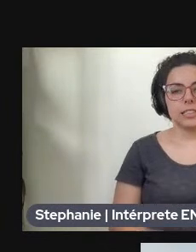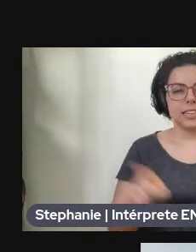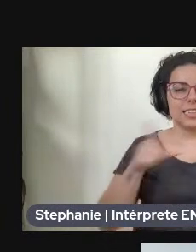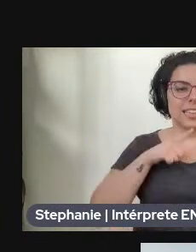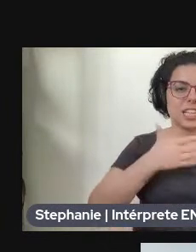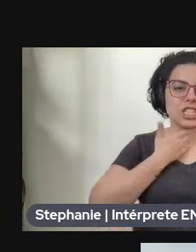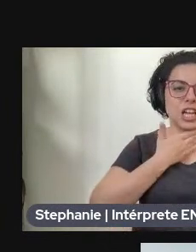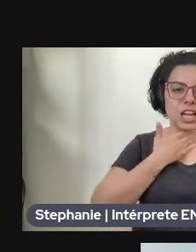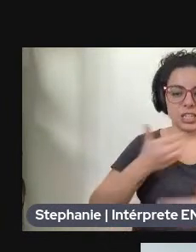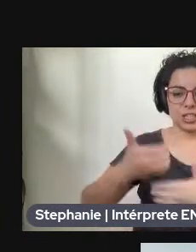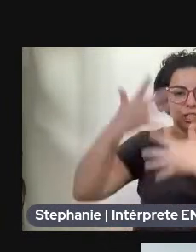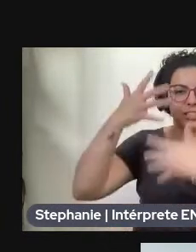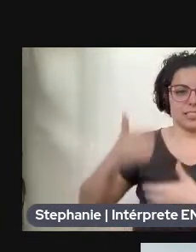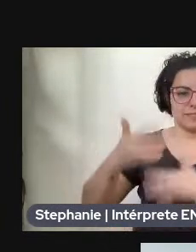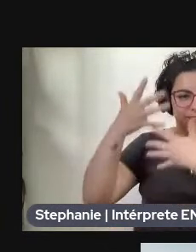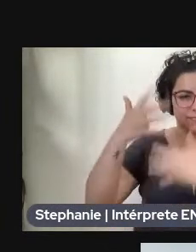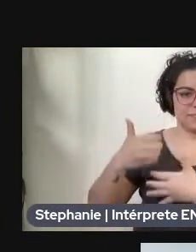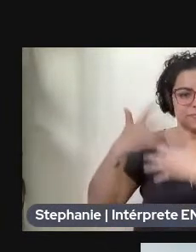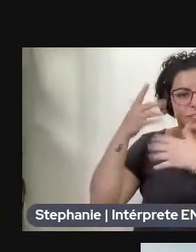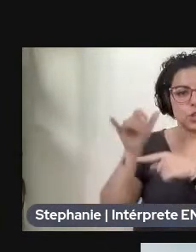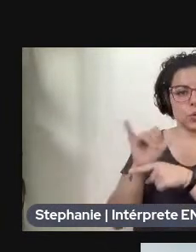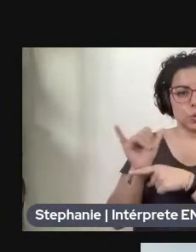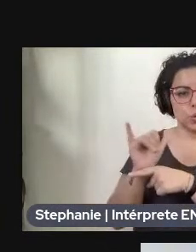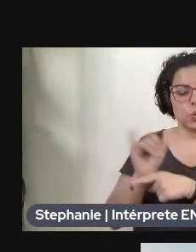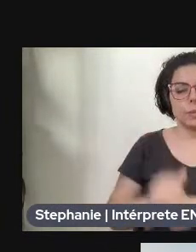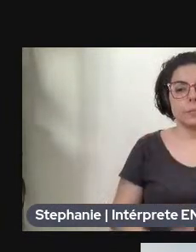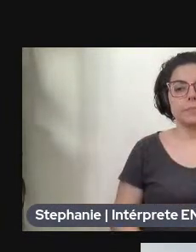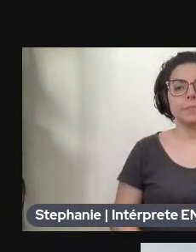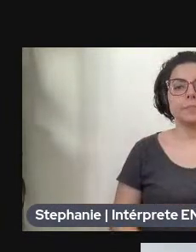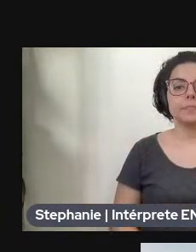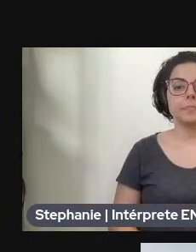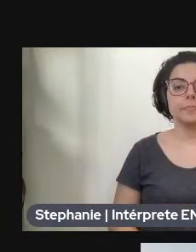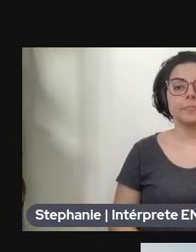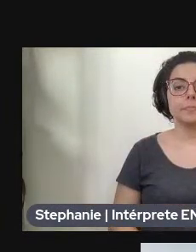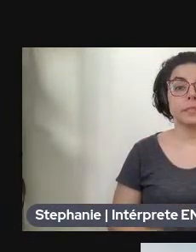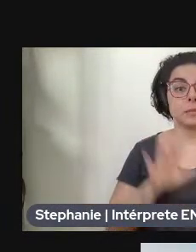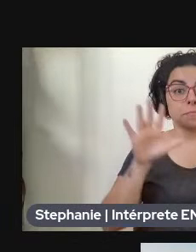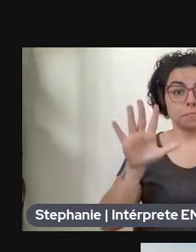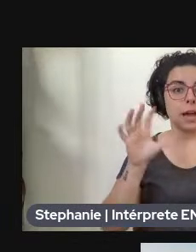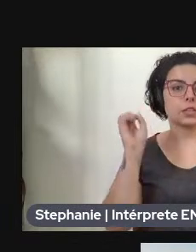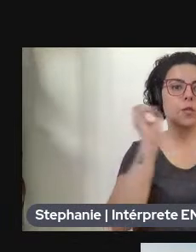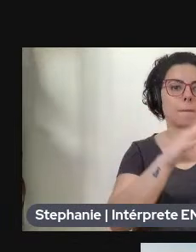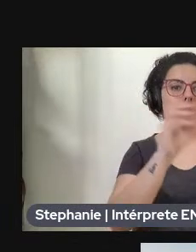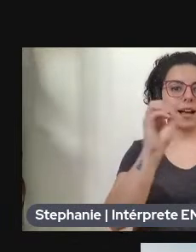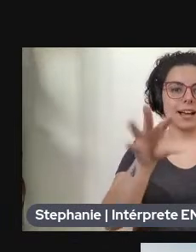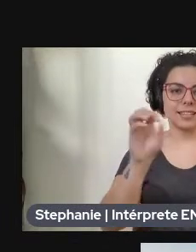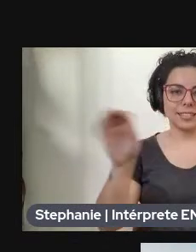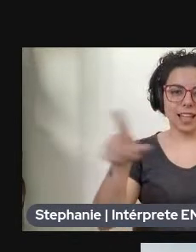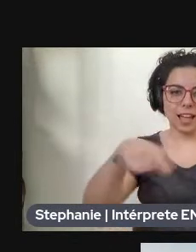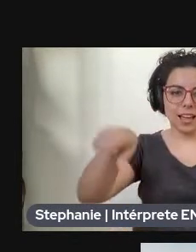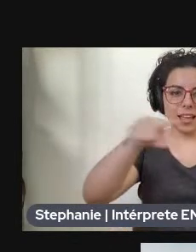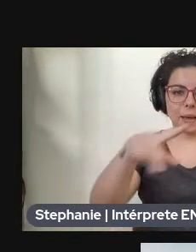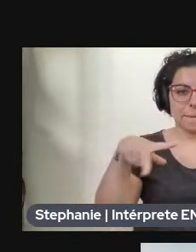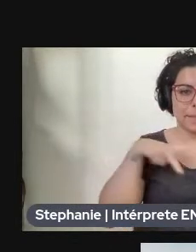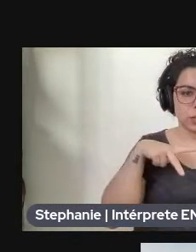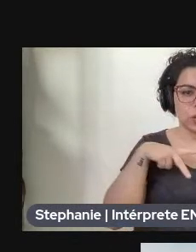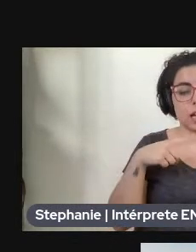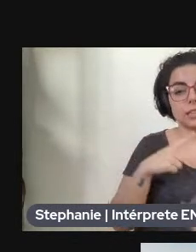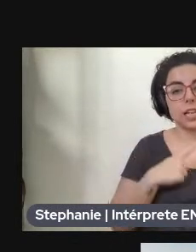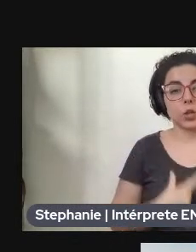chat, but I'll send them to you afterwards. There were 2 questions